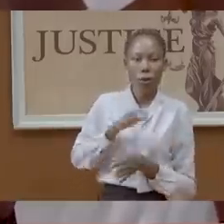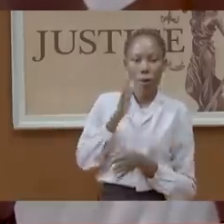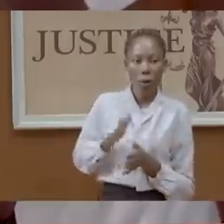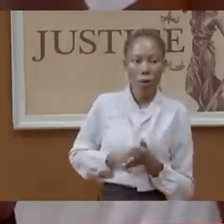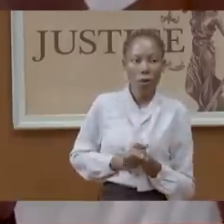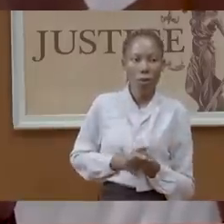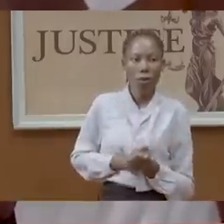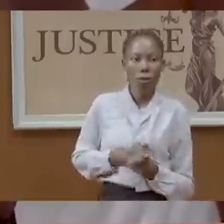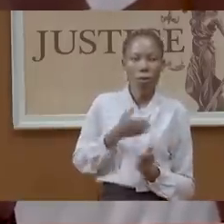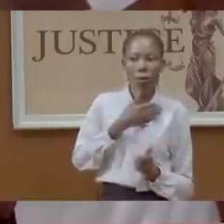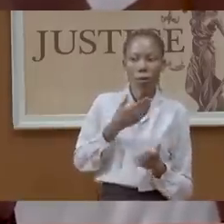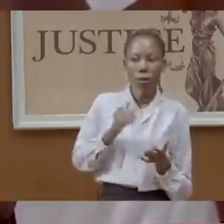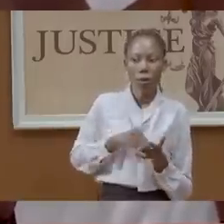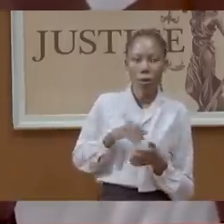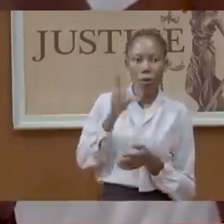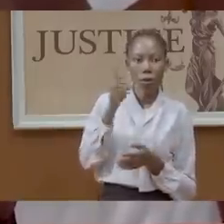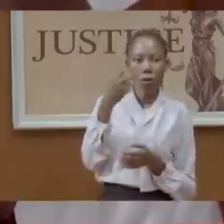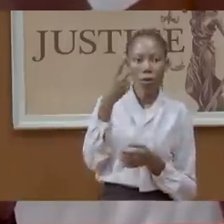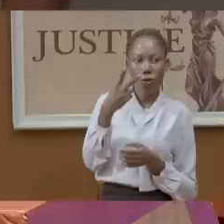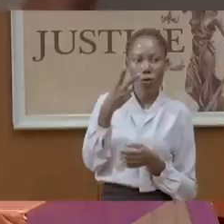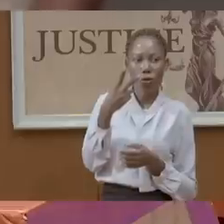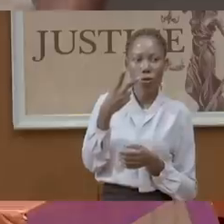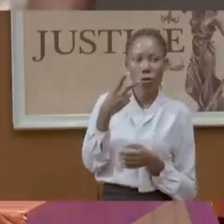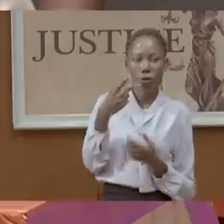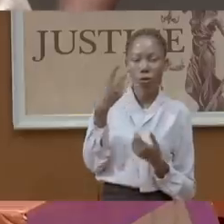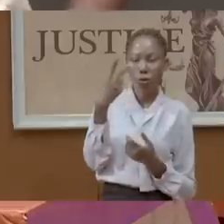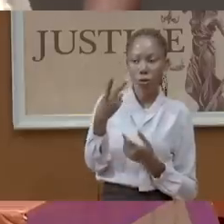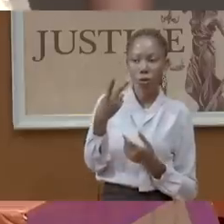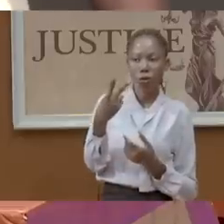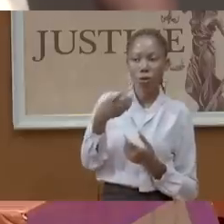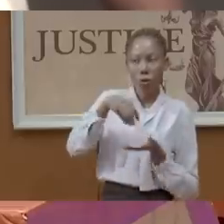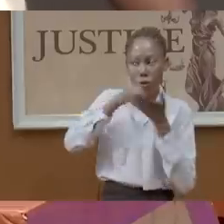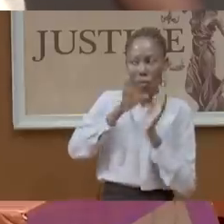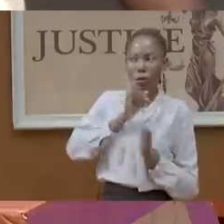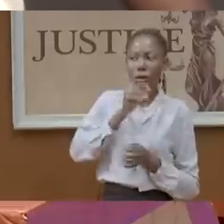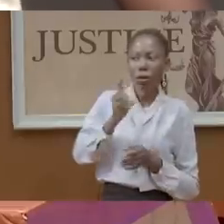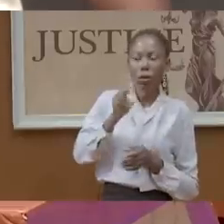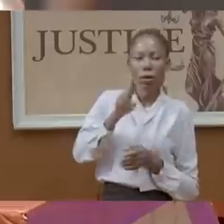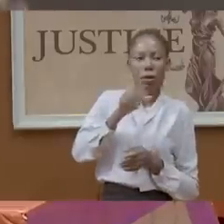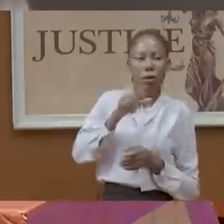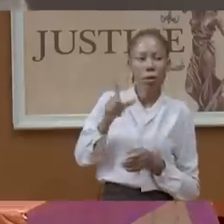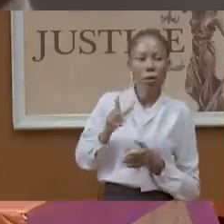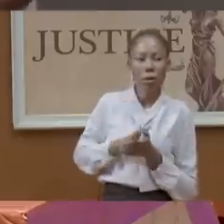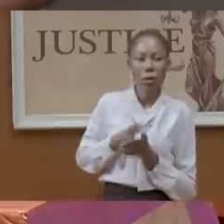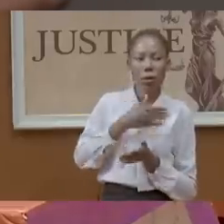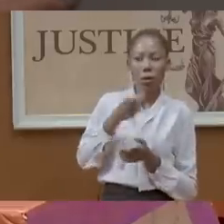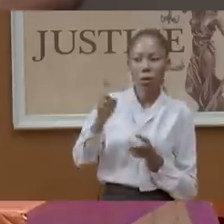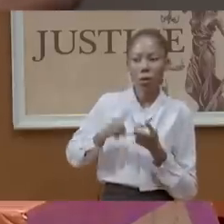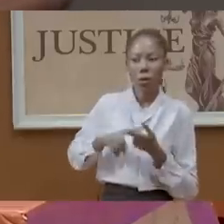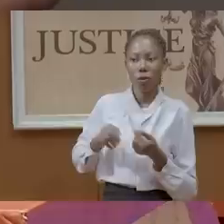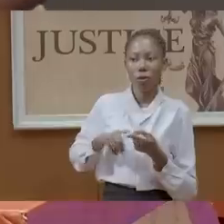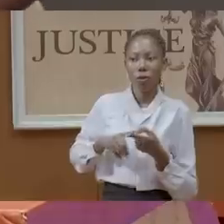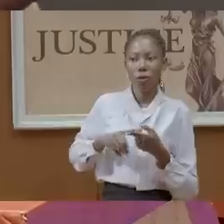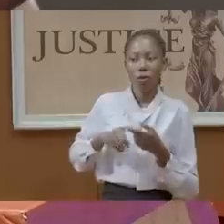Then you said 2 girls are done. Yes. Since 2 years ago with their school sets. Yeah, that's how they are. And you have to register them as